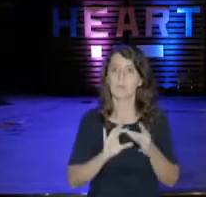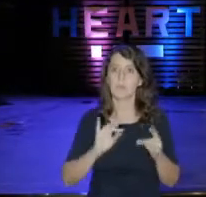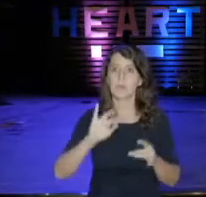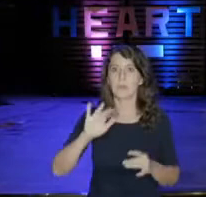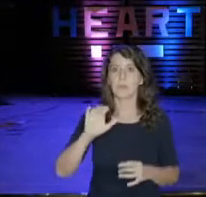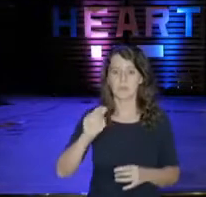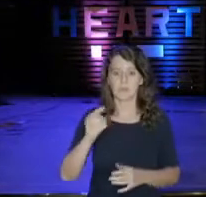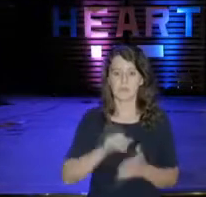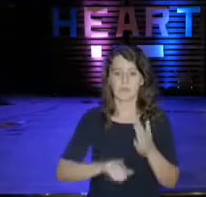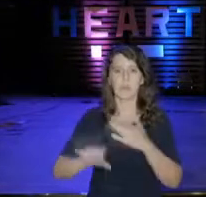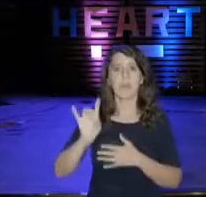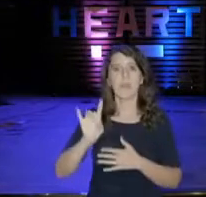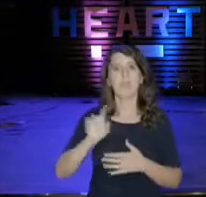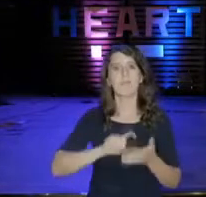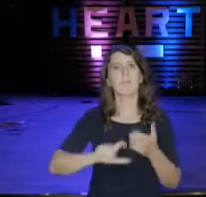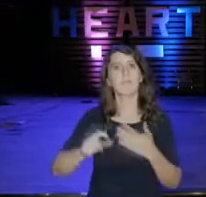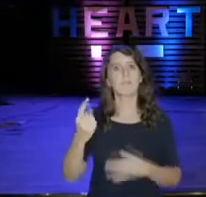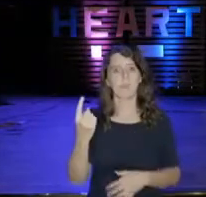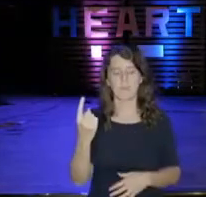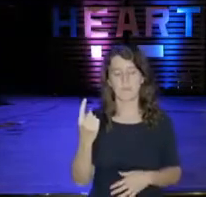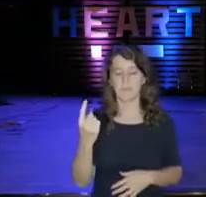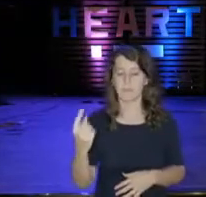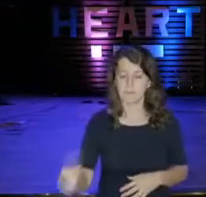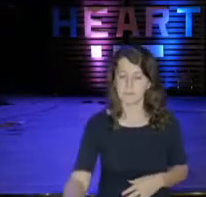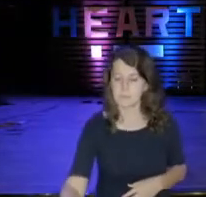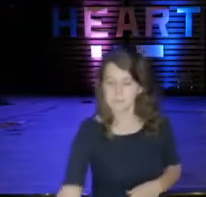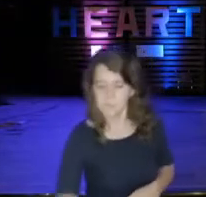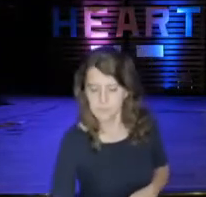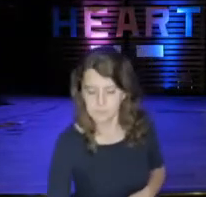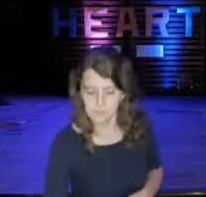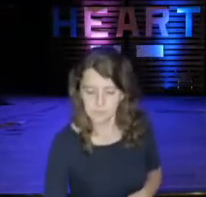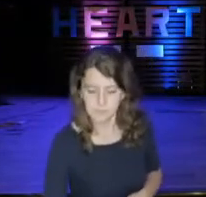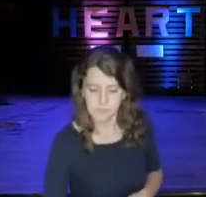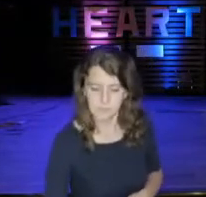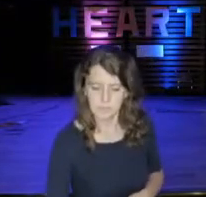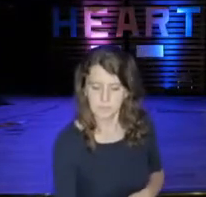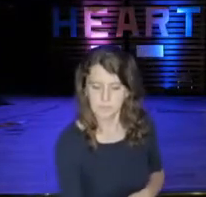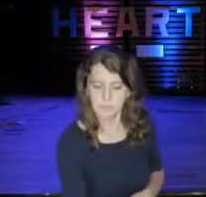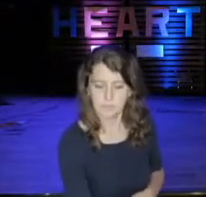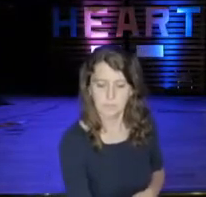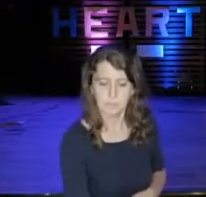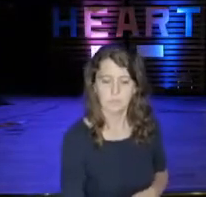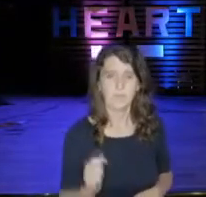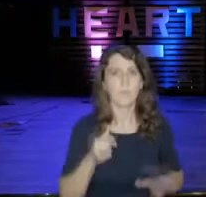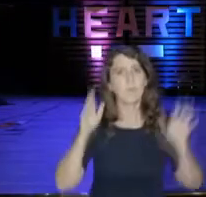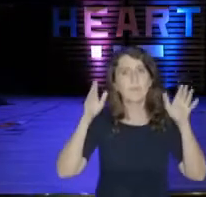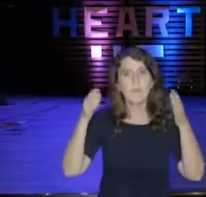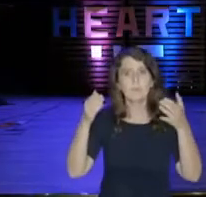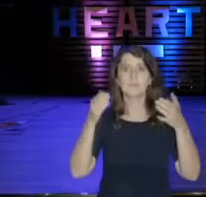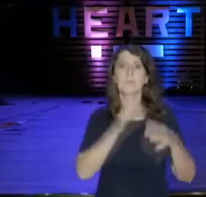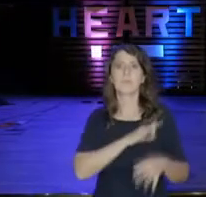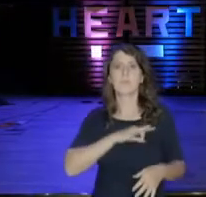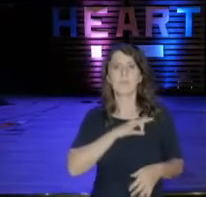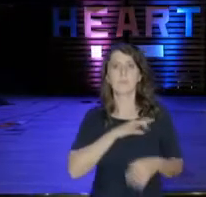chapter 8, starting verse 1. And we have been focused on the fruit of the